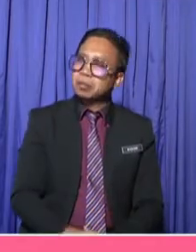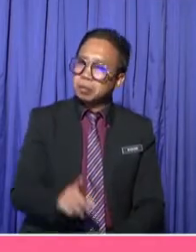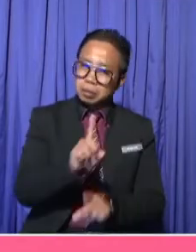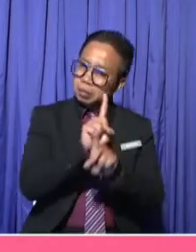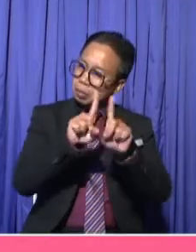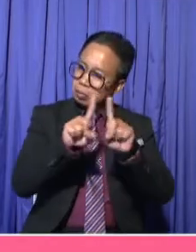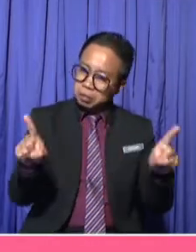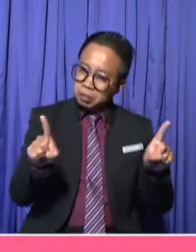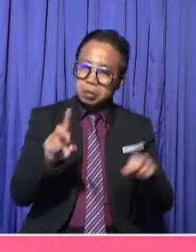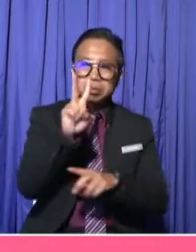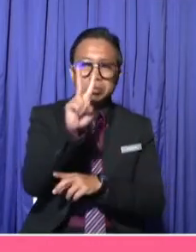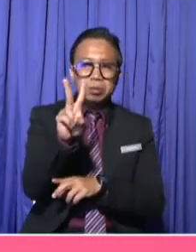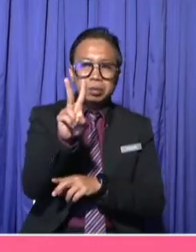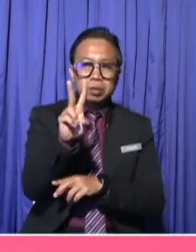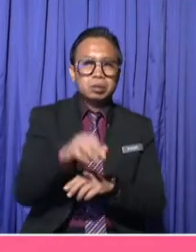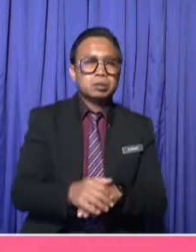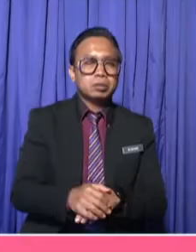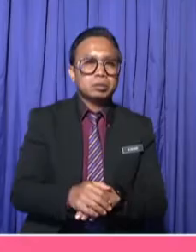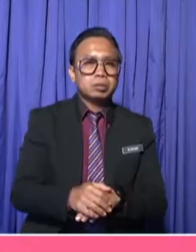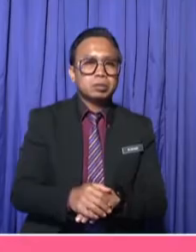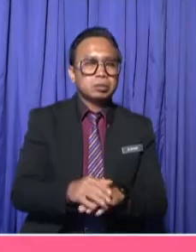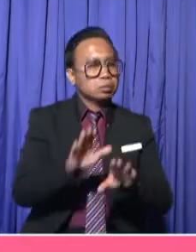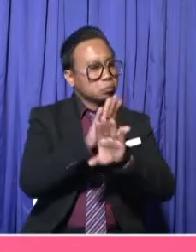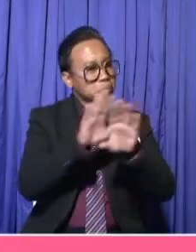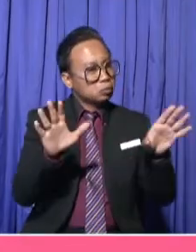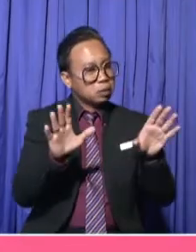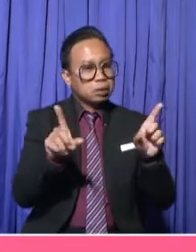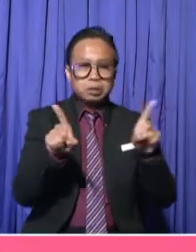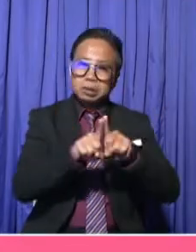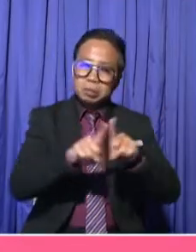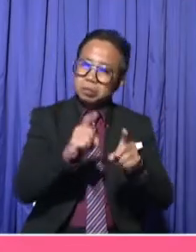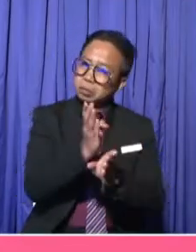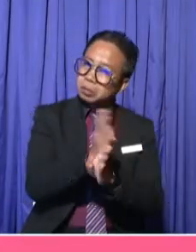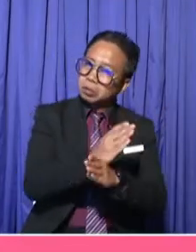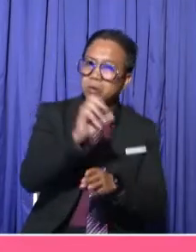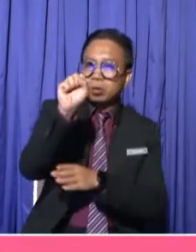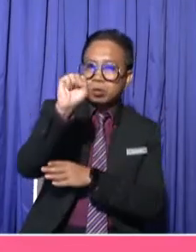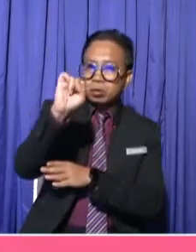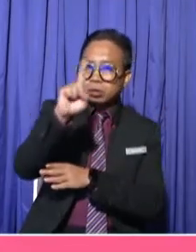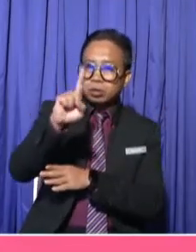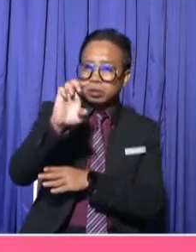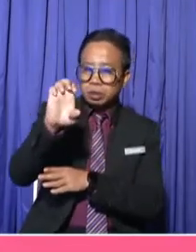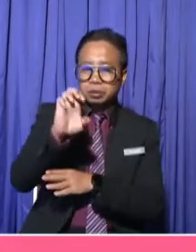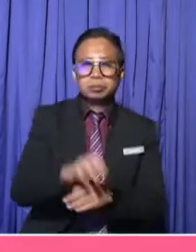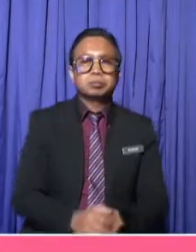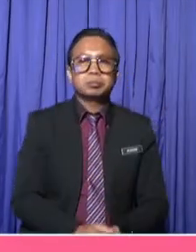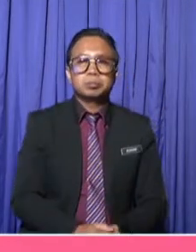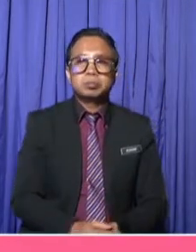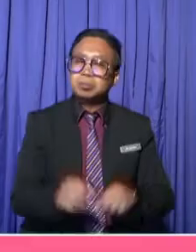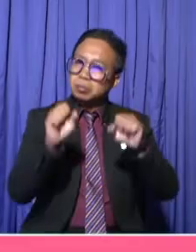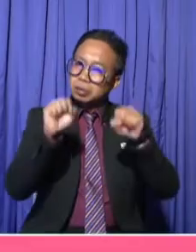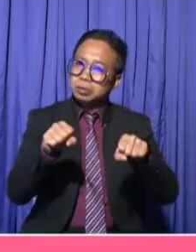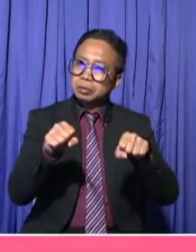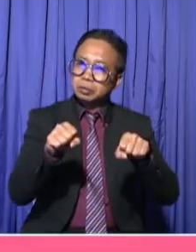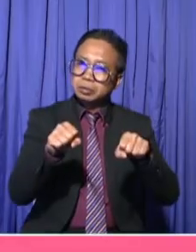However, both parts are of different sizes. Can we